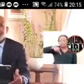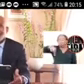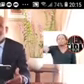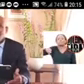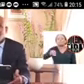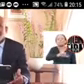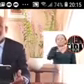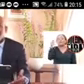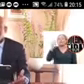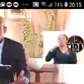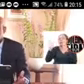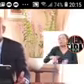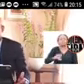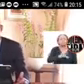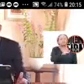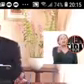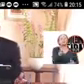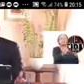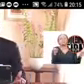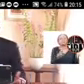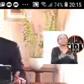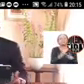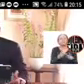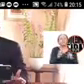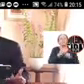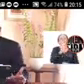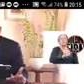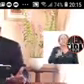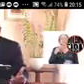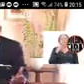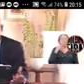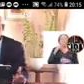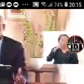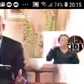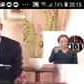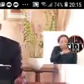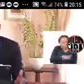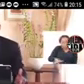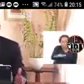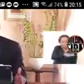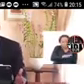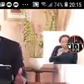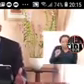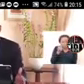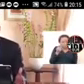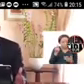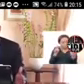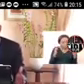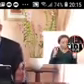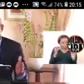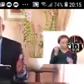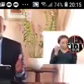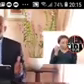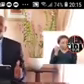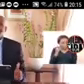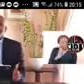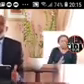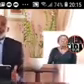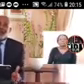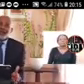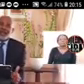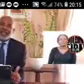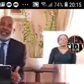you cannot go any further than the boundaries of your home. So let's recap this. There's a